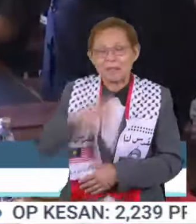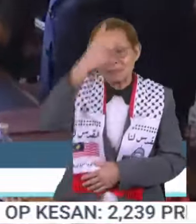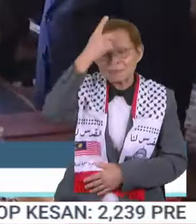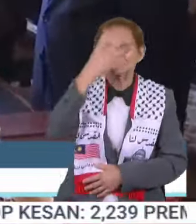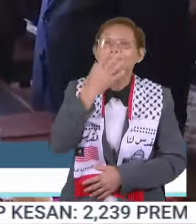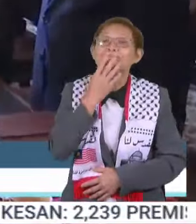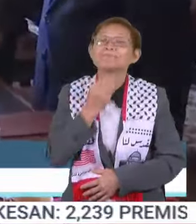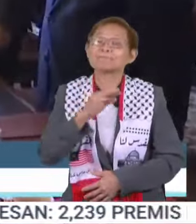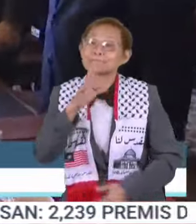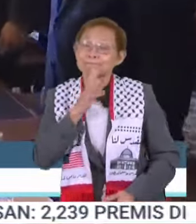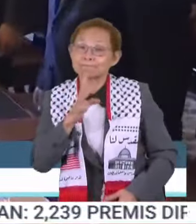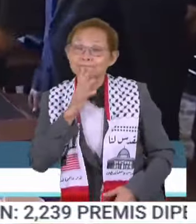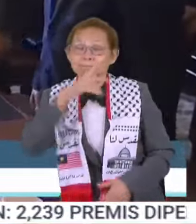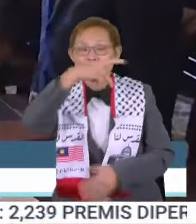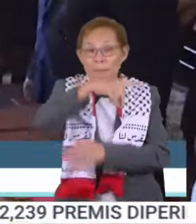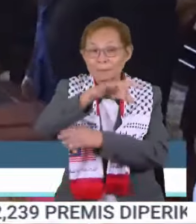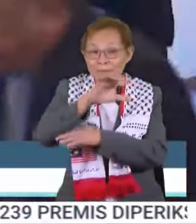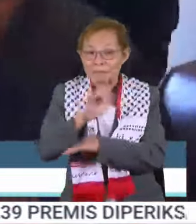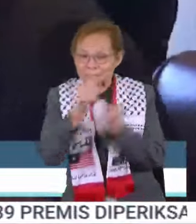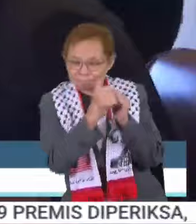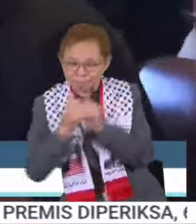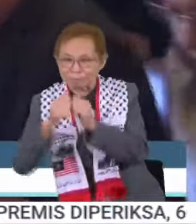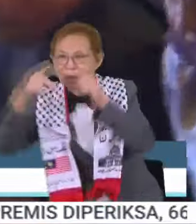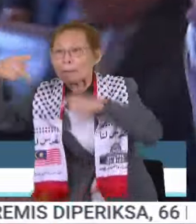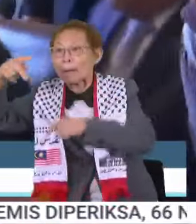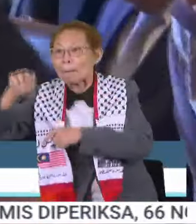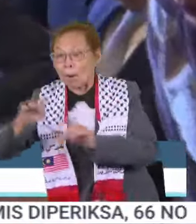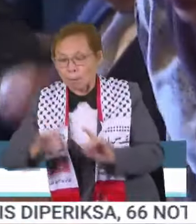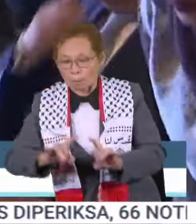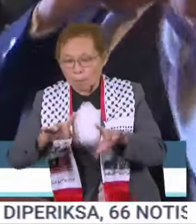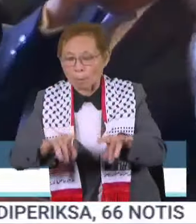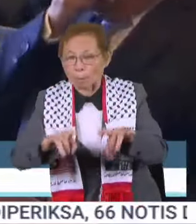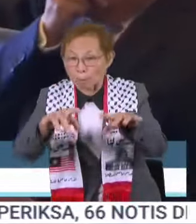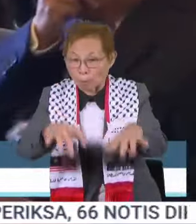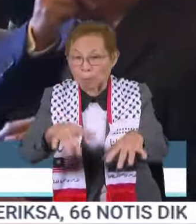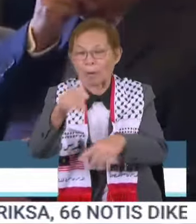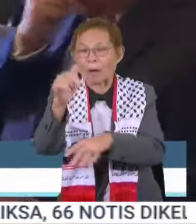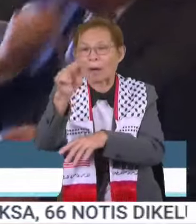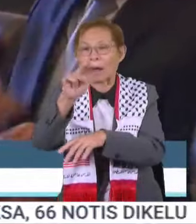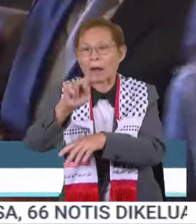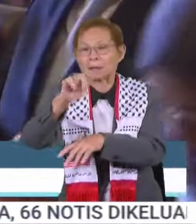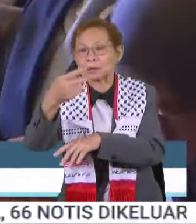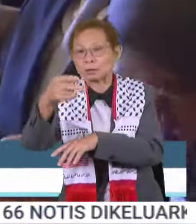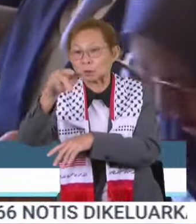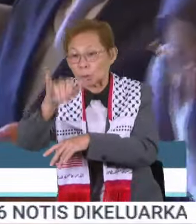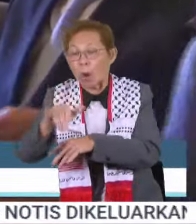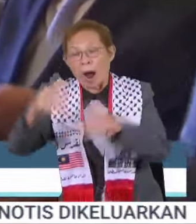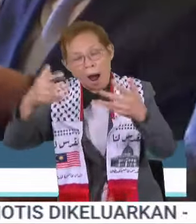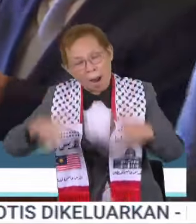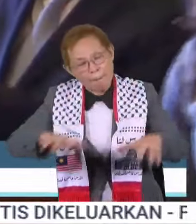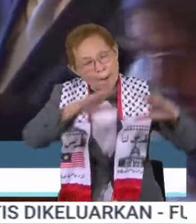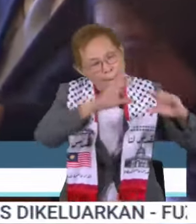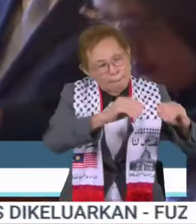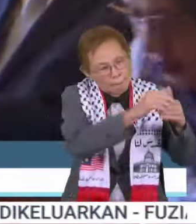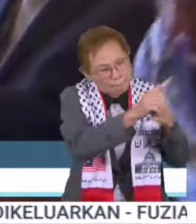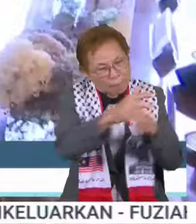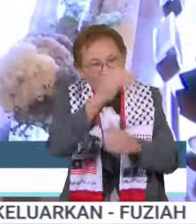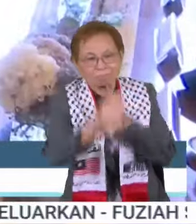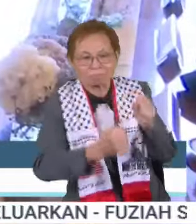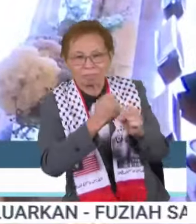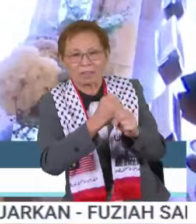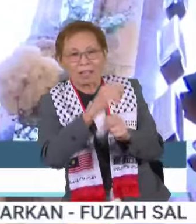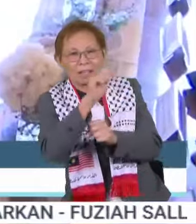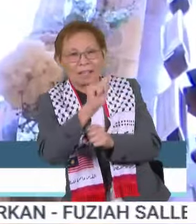Datuk Seri Anwar bercakap pada sidang media bersama Perdana Menteri Australia Anthony Albanese selepas mesyuarat pemimpin